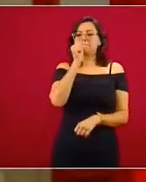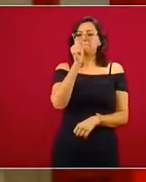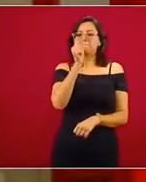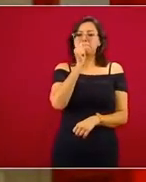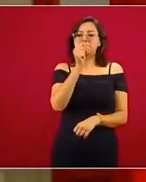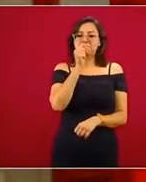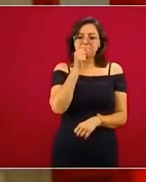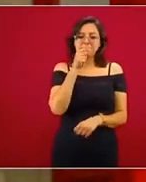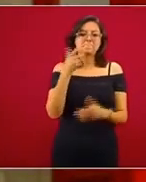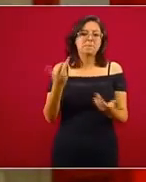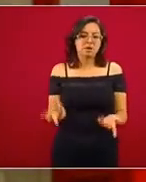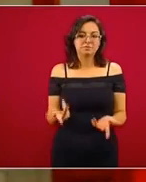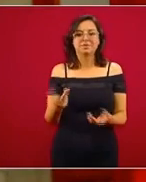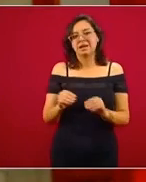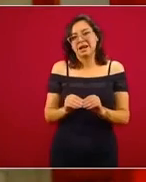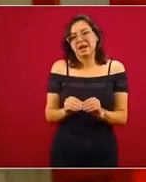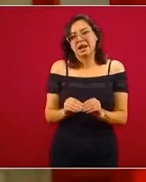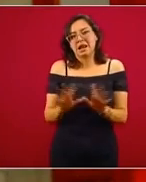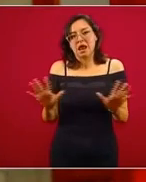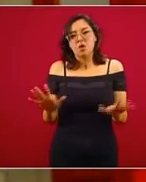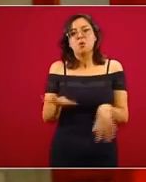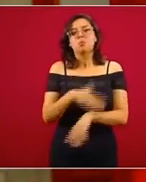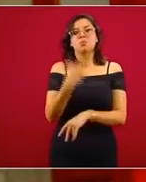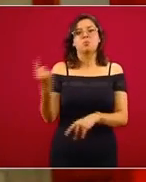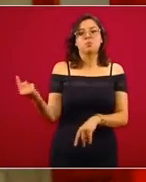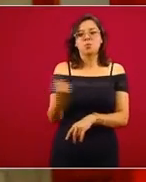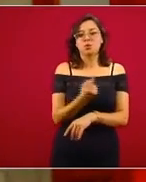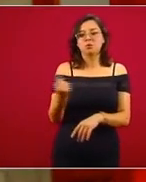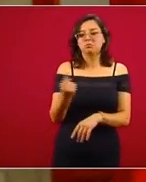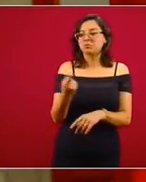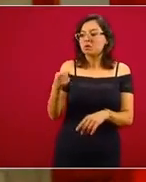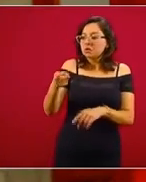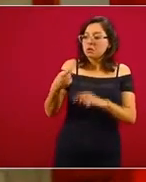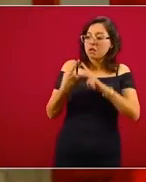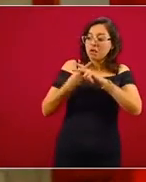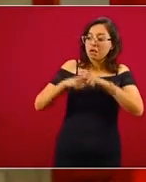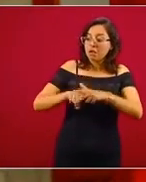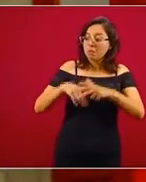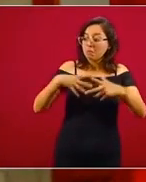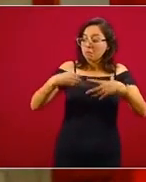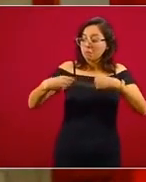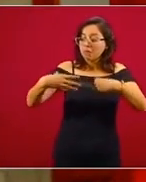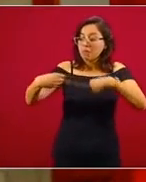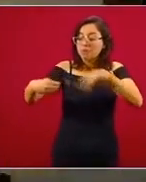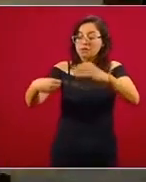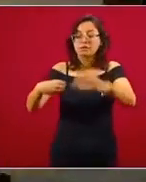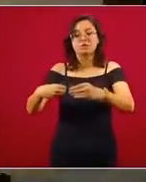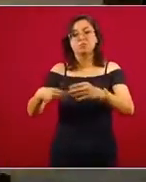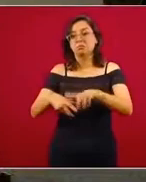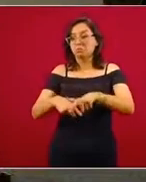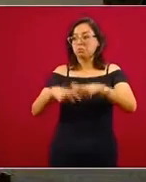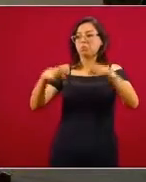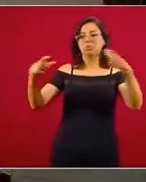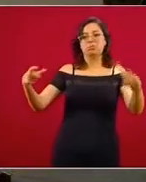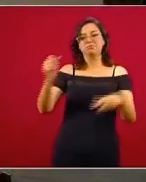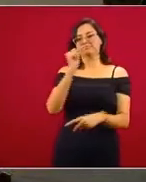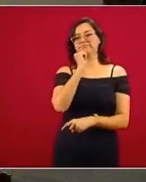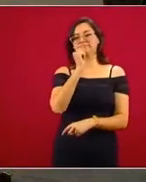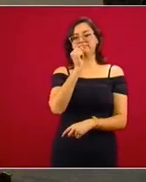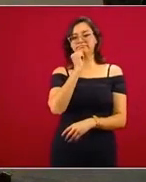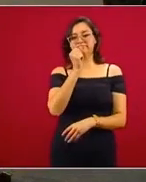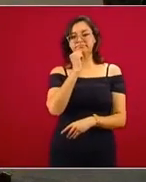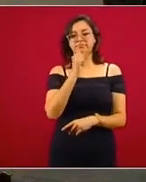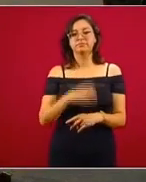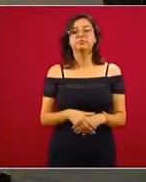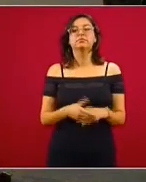course, there are other states that have a very low occupancy rate, and this has to do a lot with the moment in which